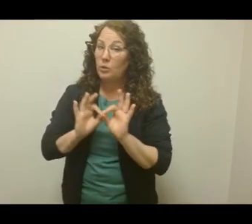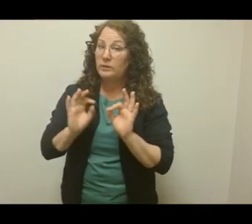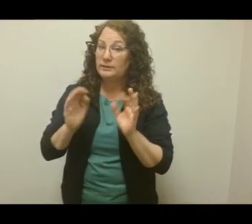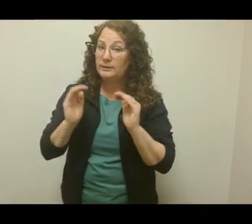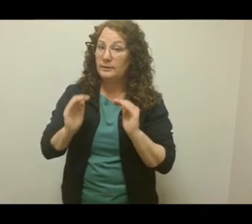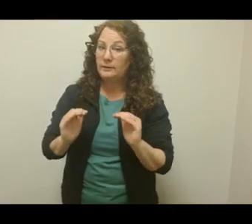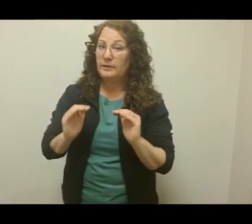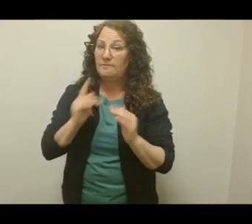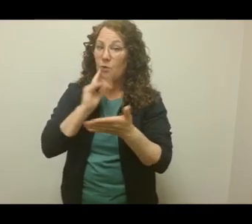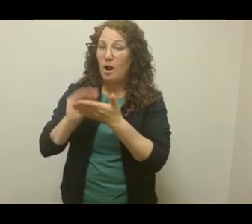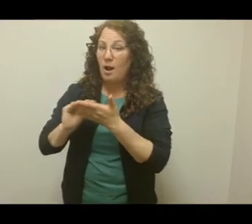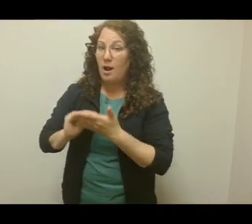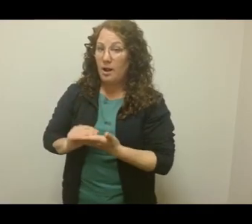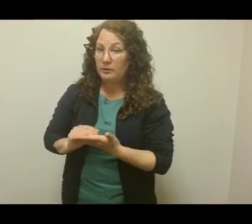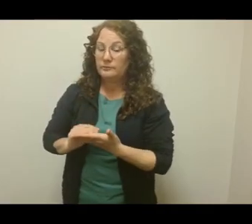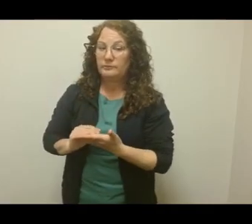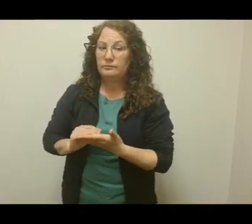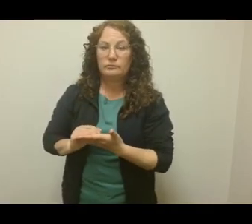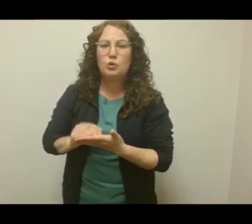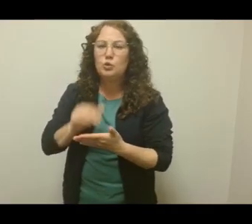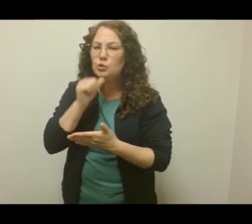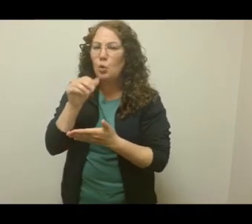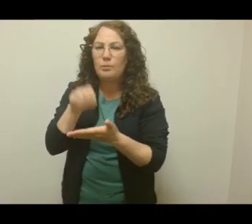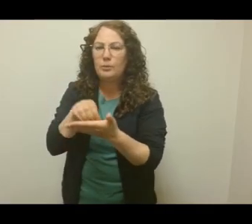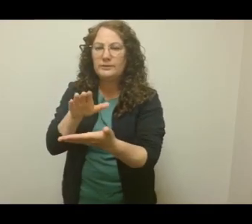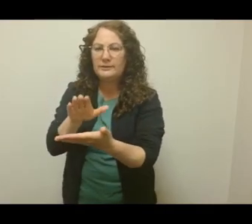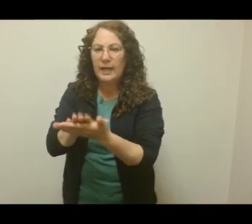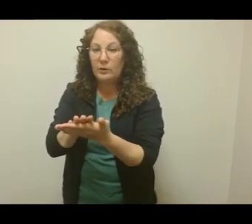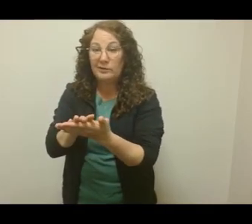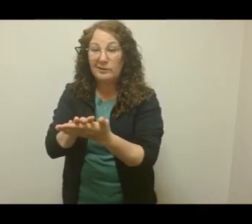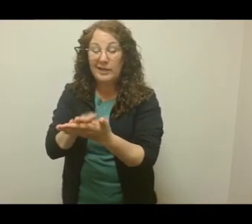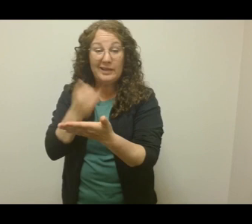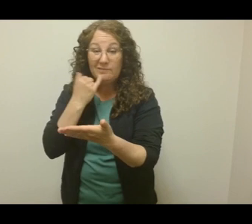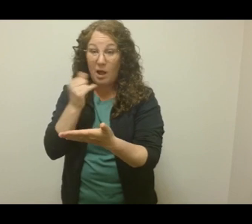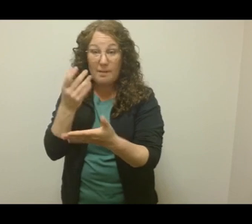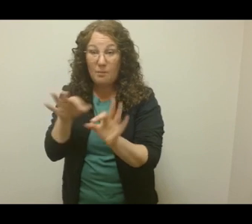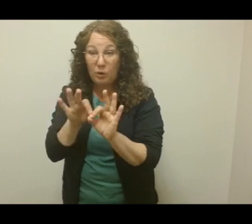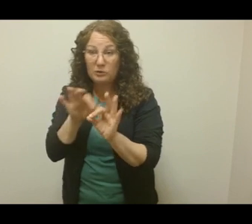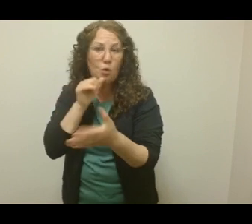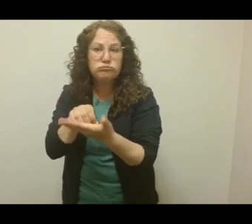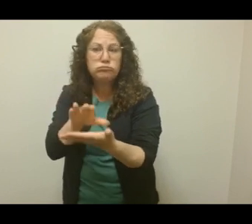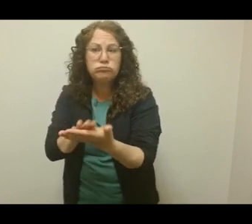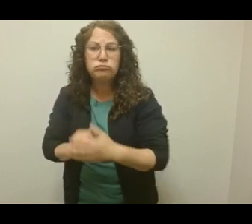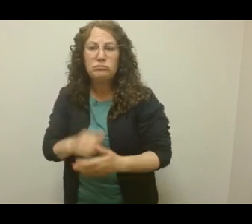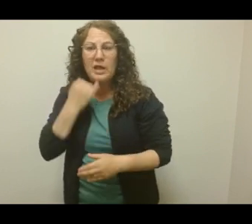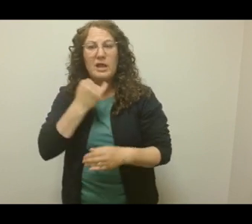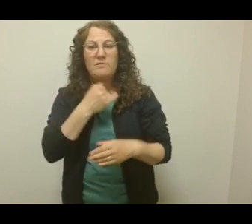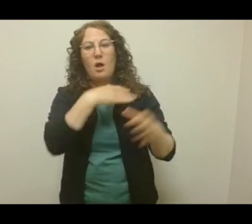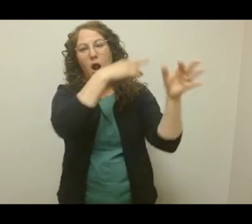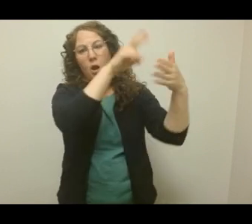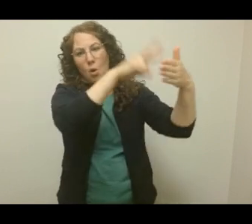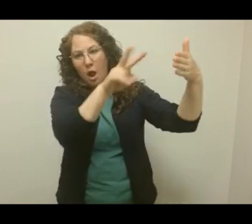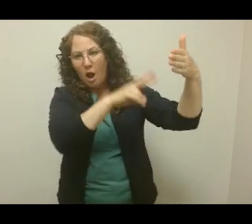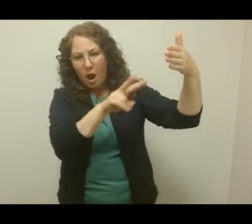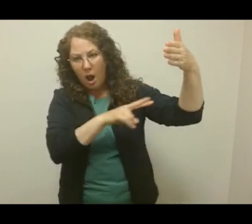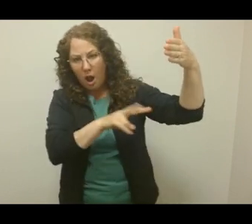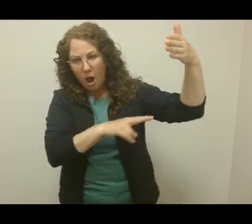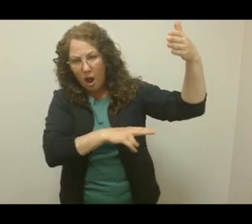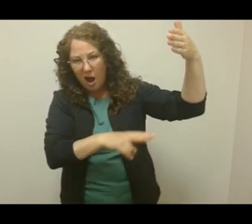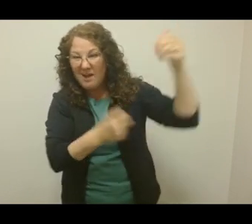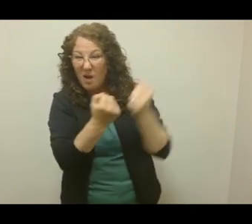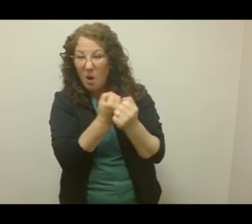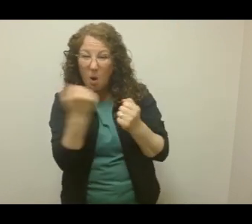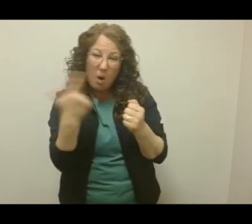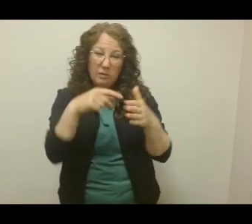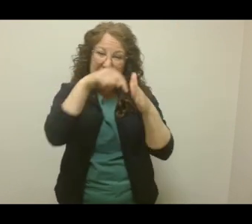taking notes is, of course, to not write down the stuff that's not important. So if you're looking at a longer text, don't include all the